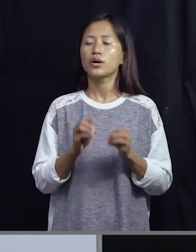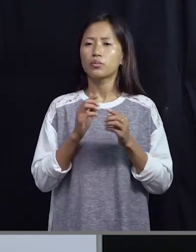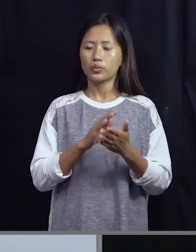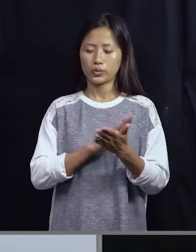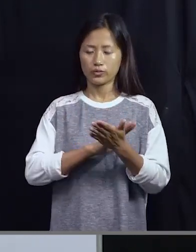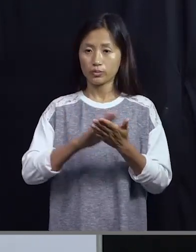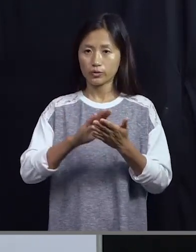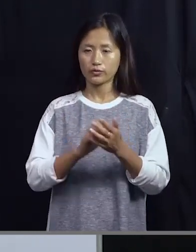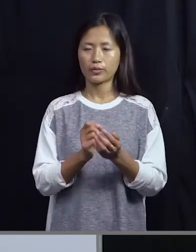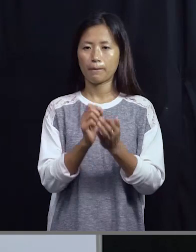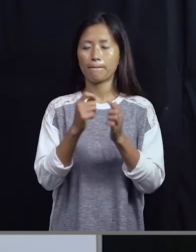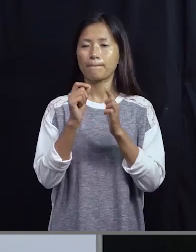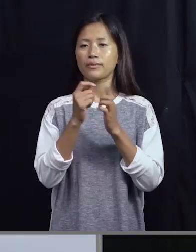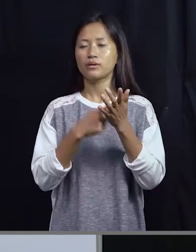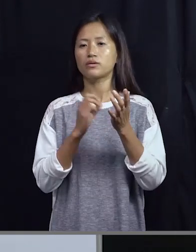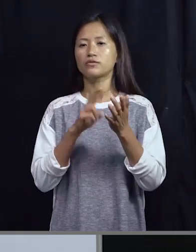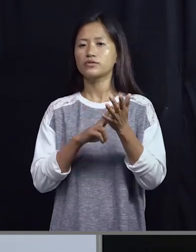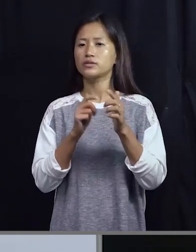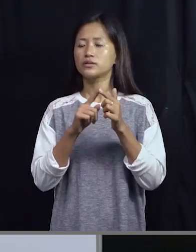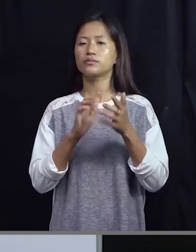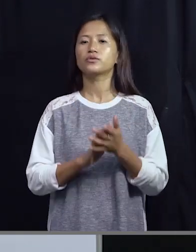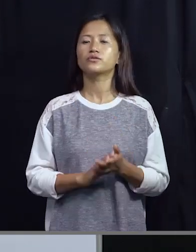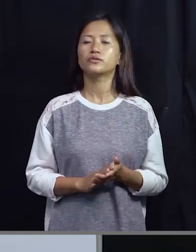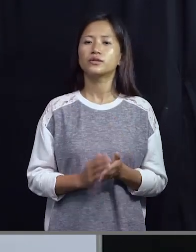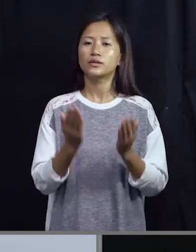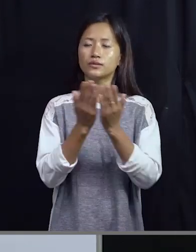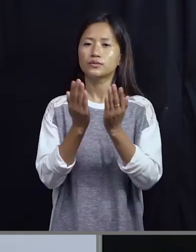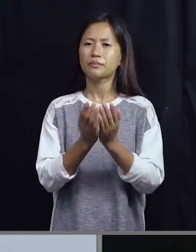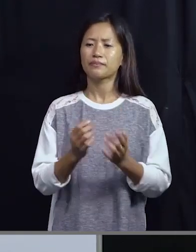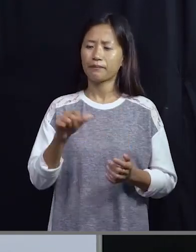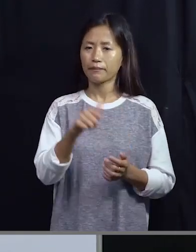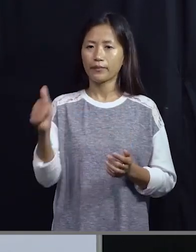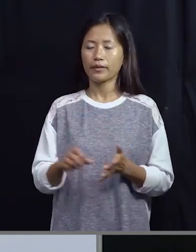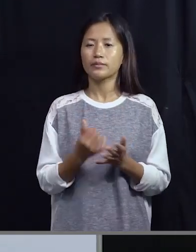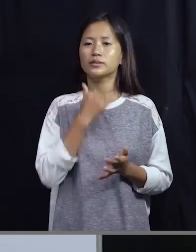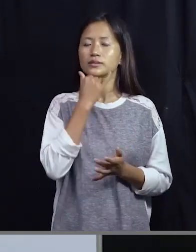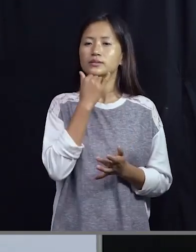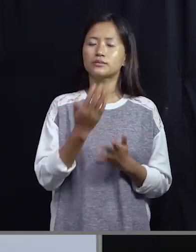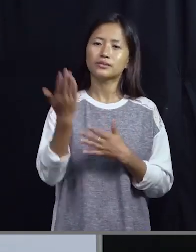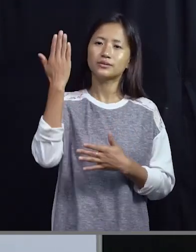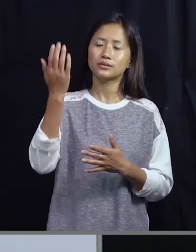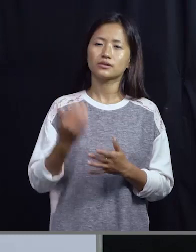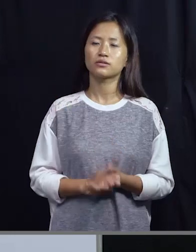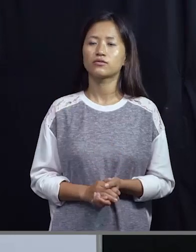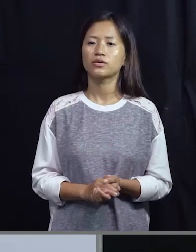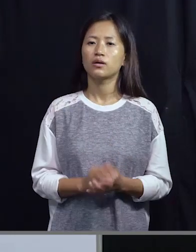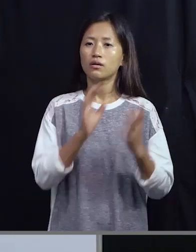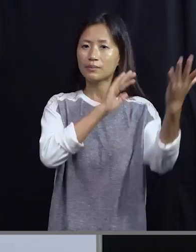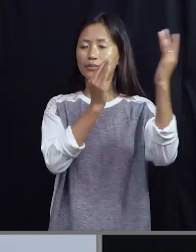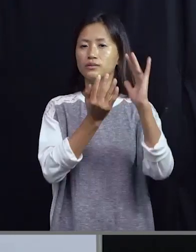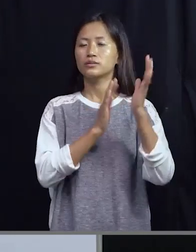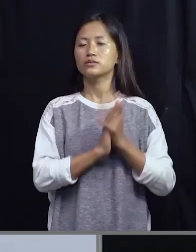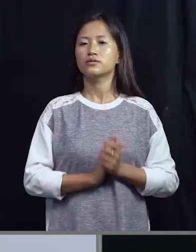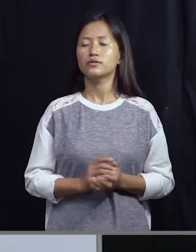will proofread whether there is any mistake in the presence of any, or if there is